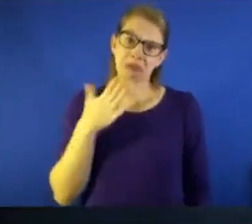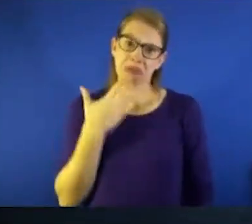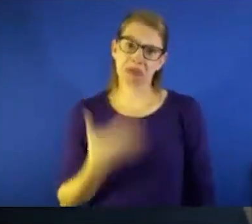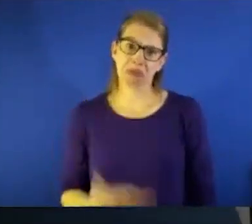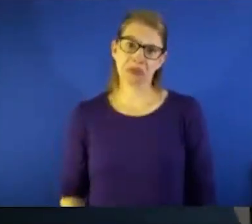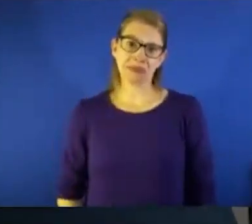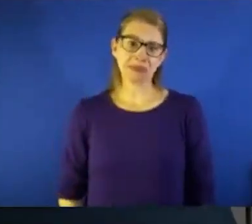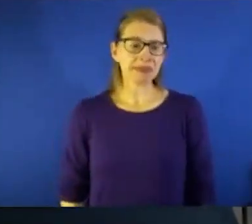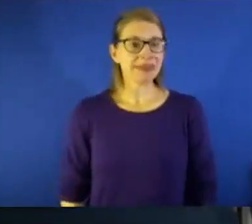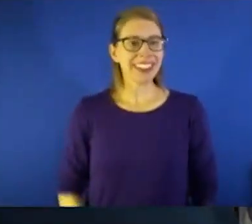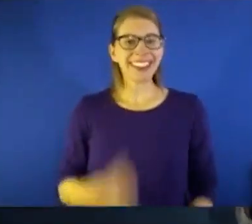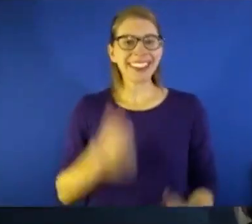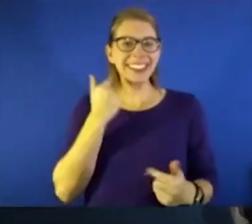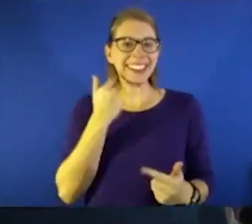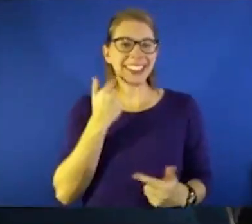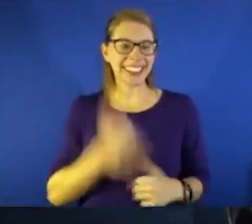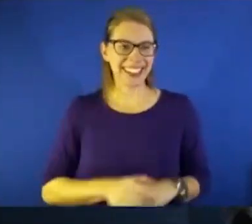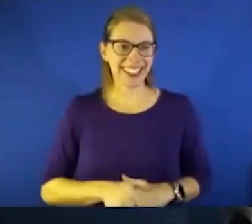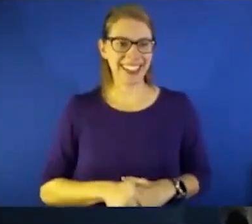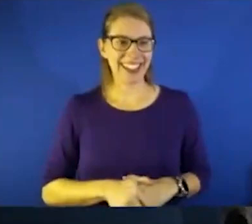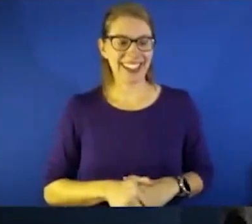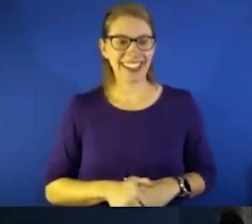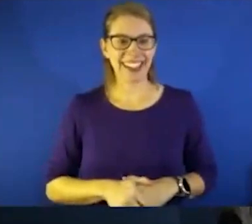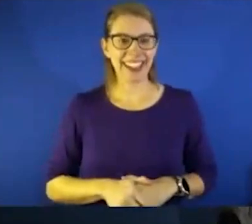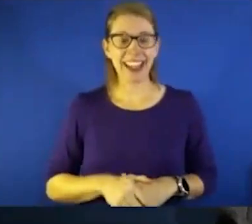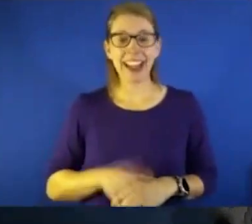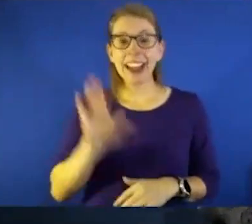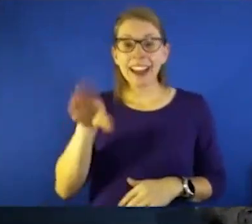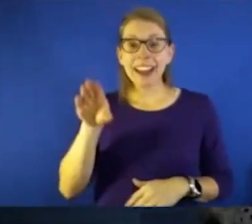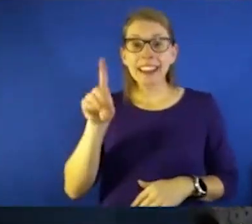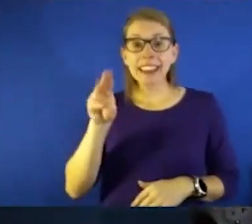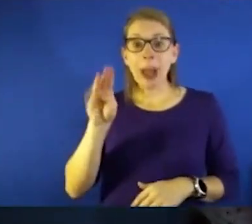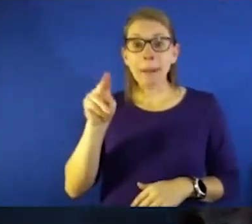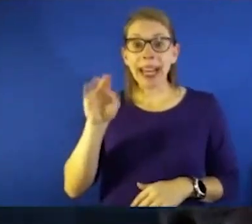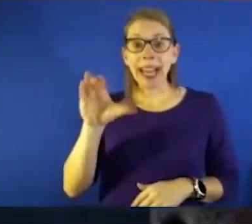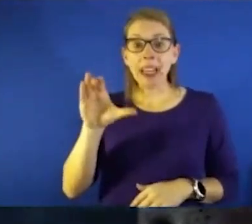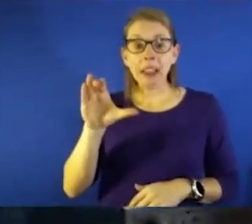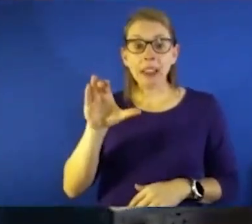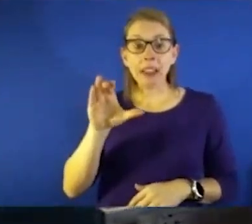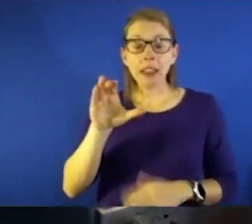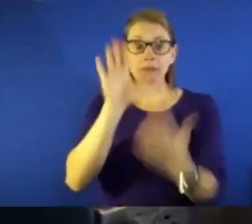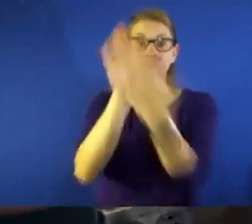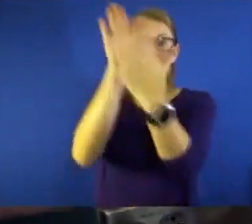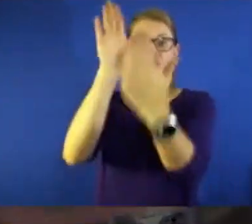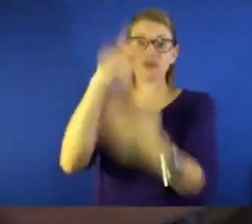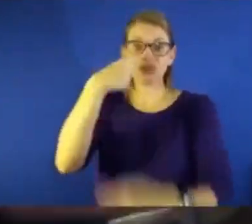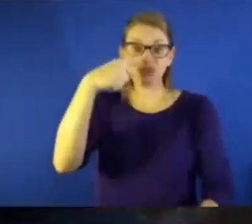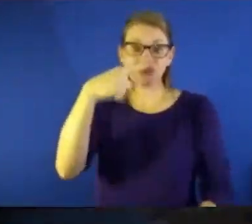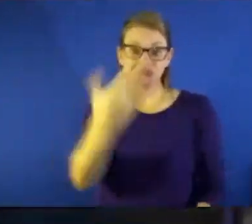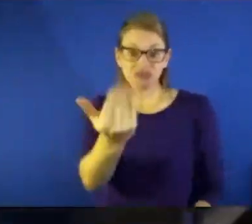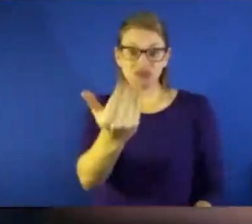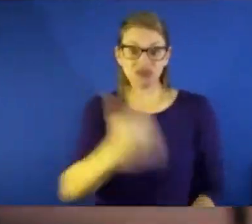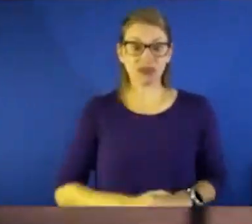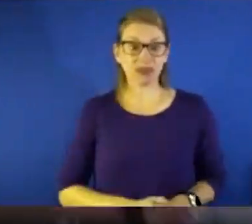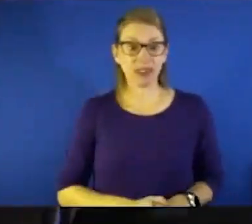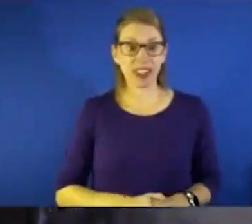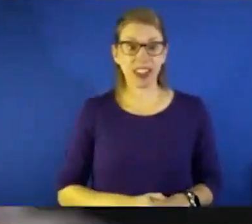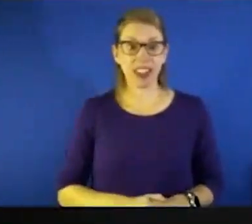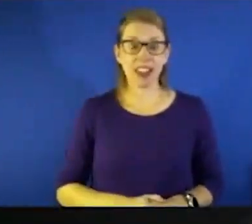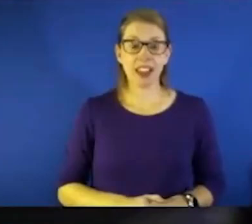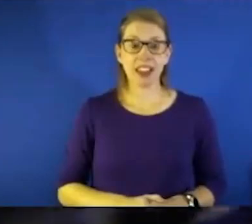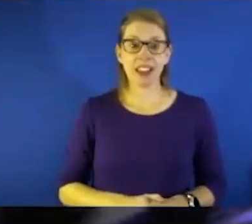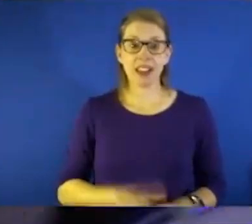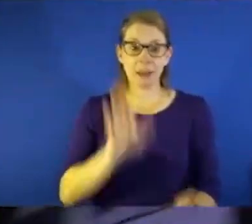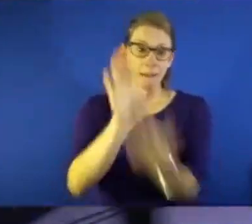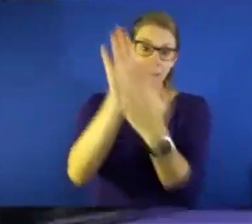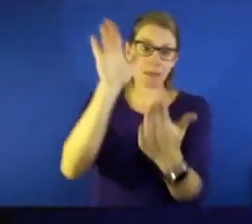Good. All done. Hey, Dominic. Can I have a high five over here? Okay. You did Bring it awesome. in. Right there, brother.